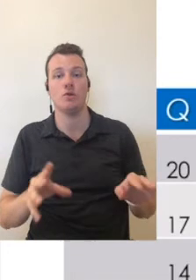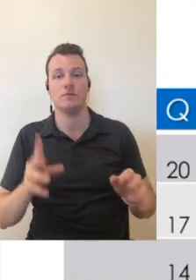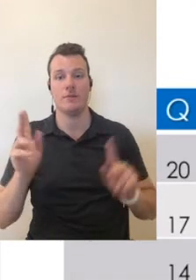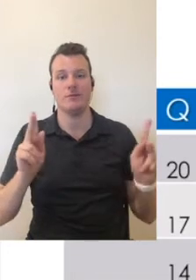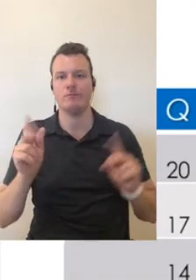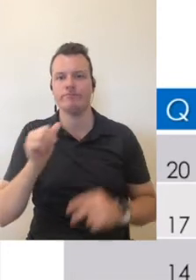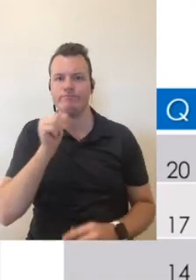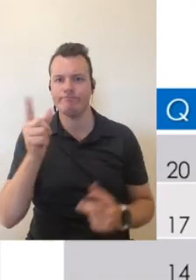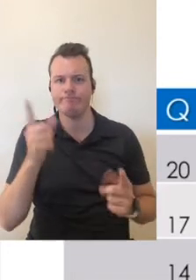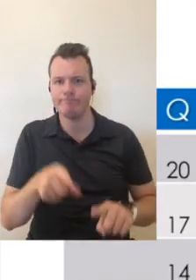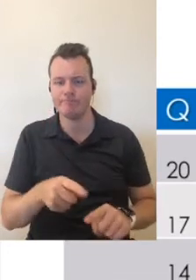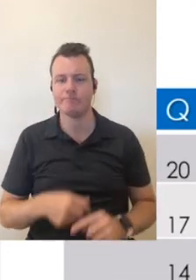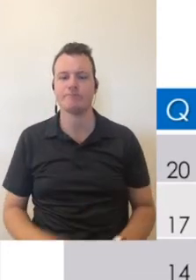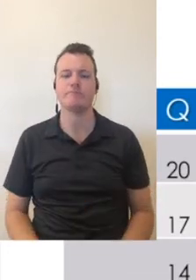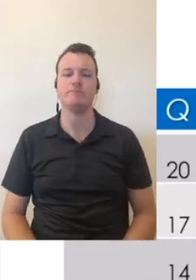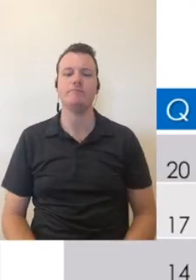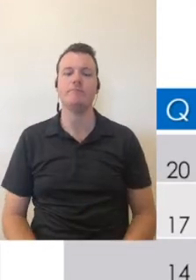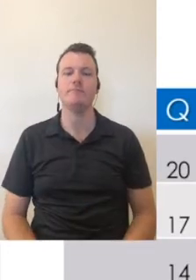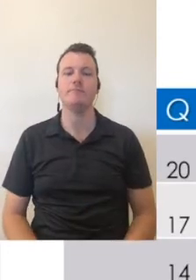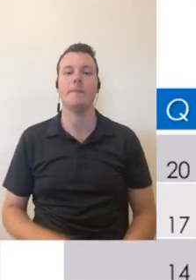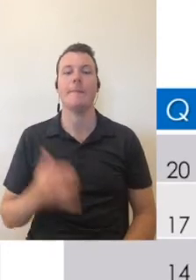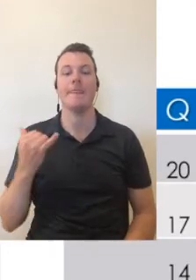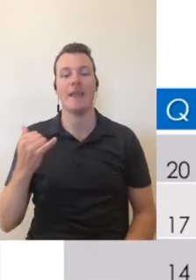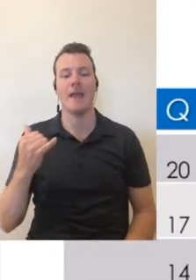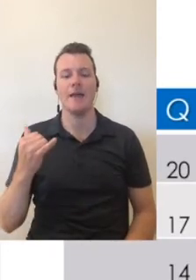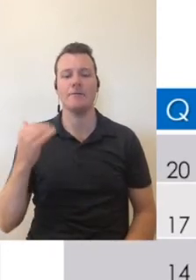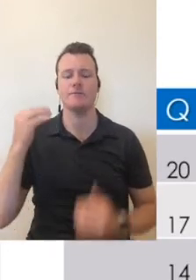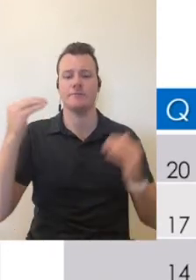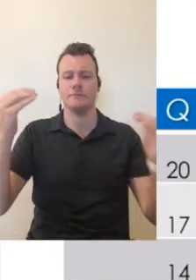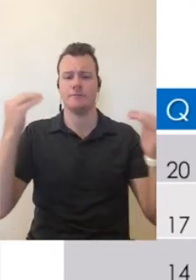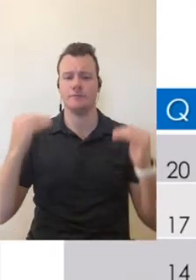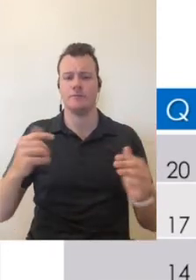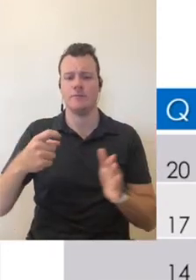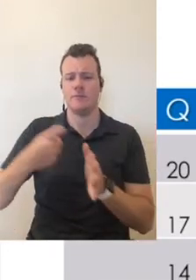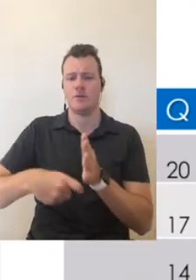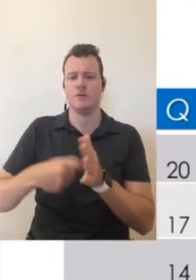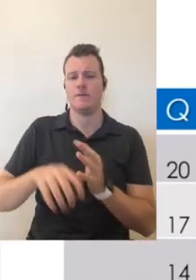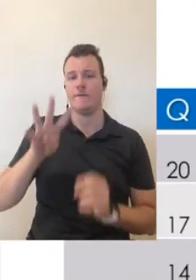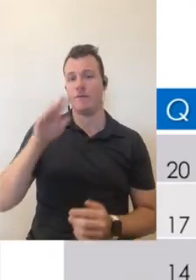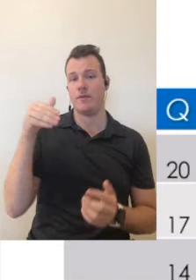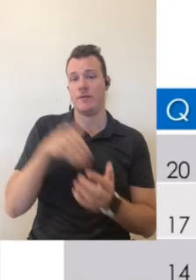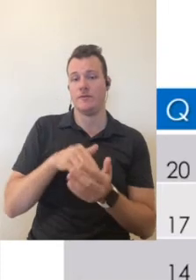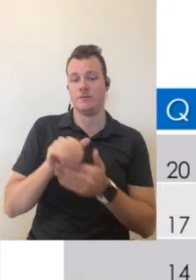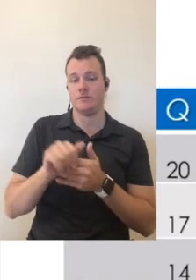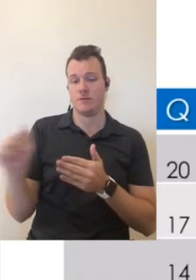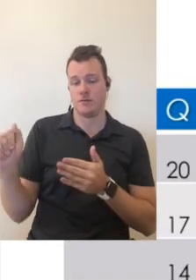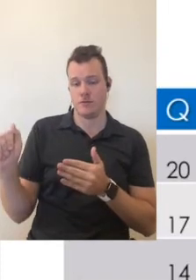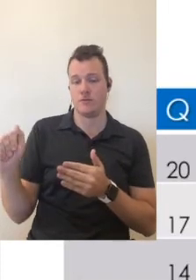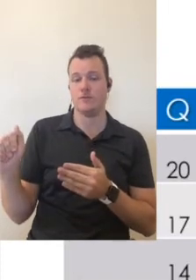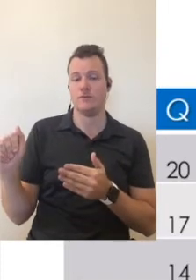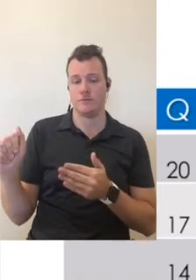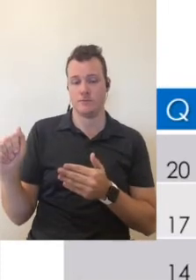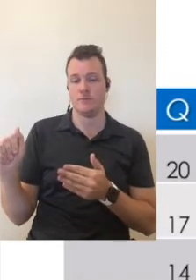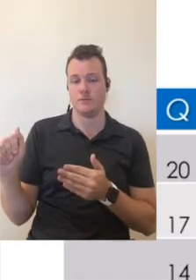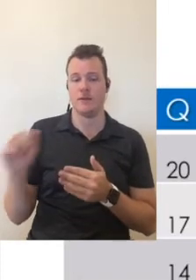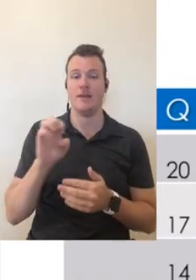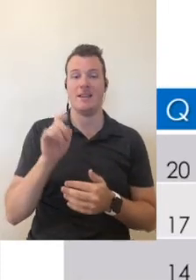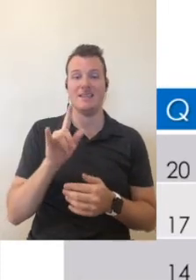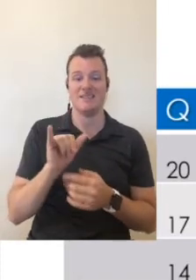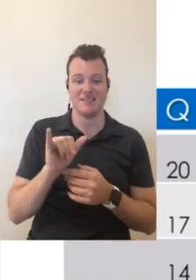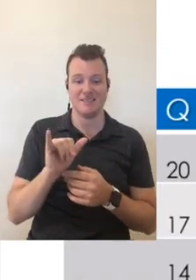But now let's go to where the price is $4,000 and the elasticity function is now